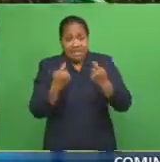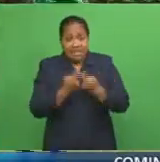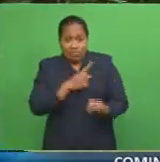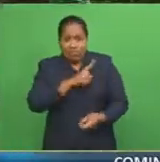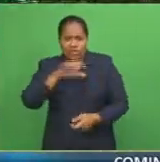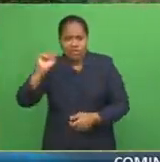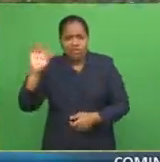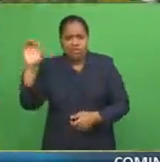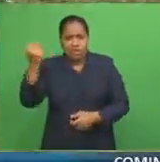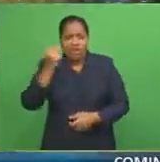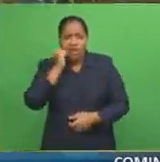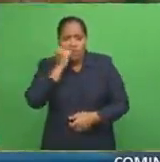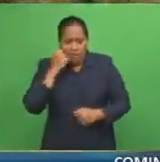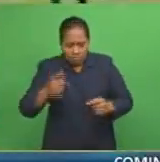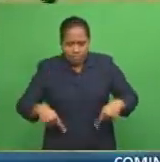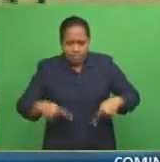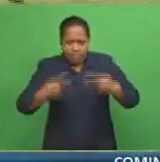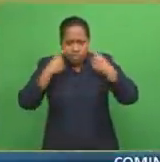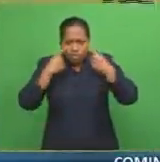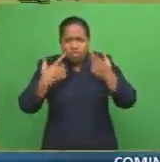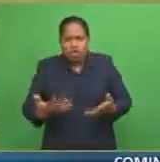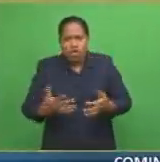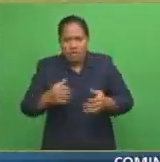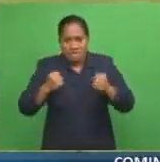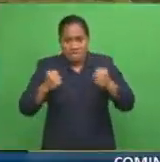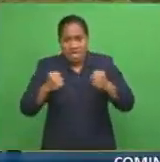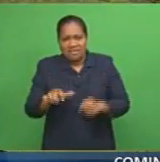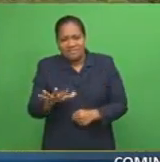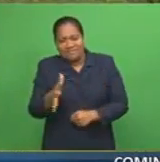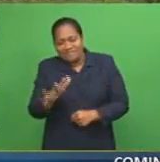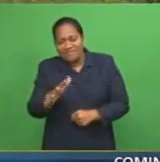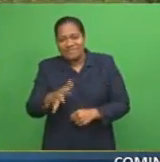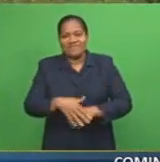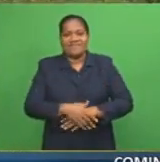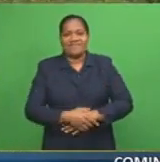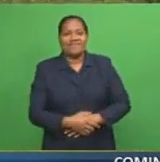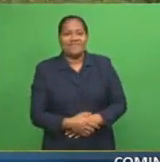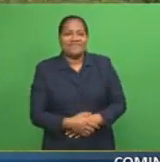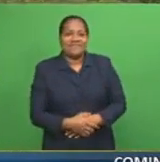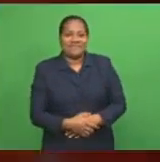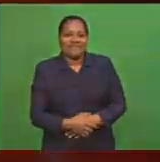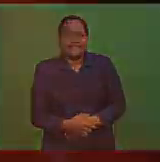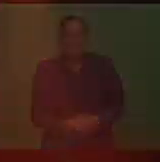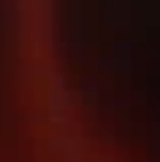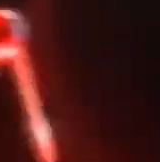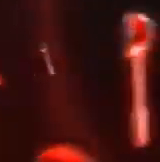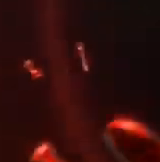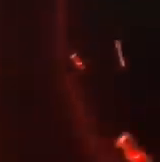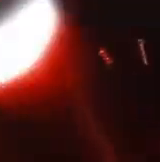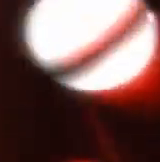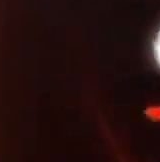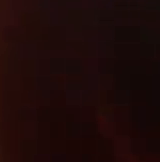And warm-up match reveals a lack of fitness. This and more after the break.